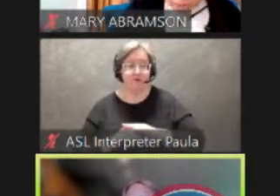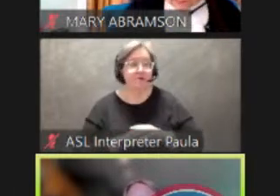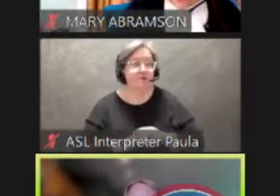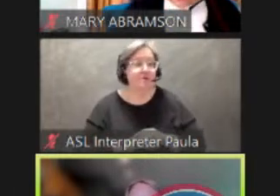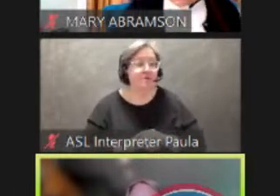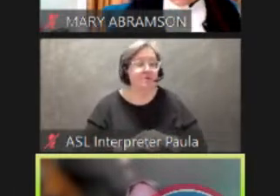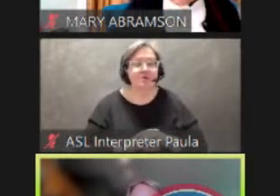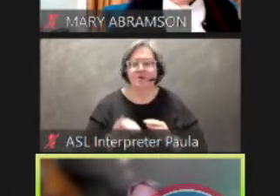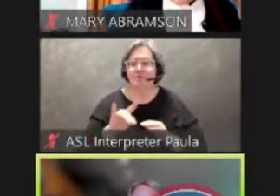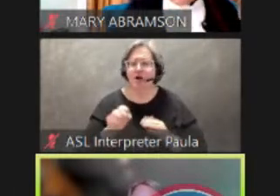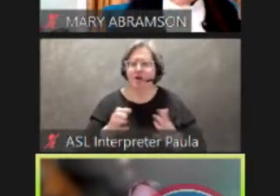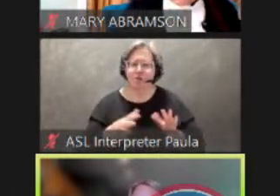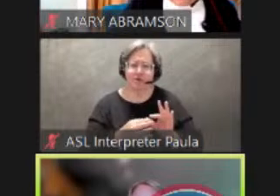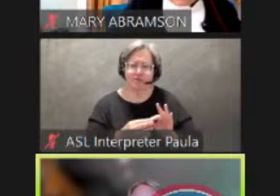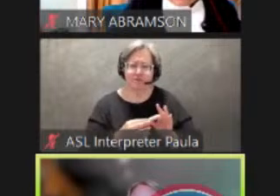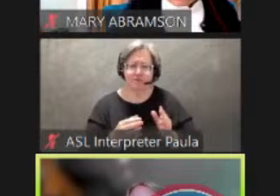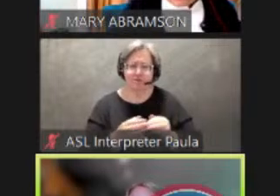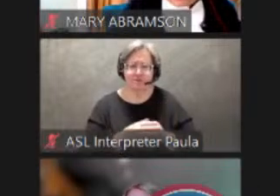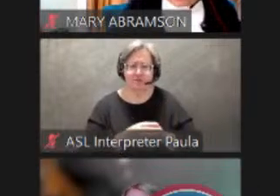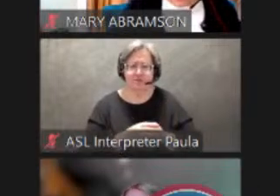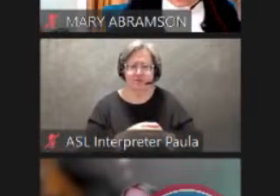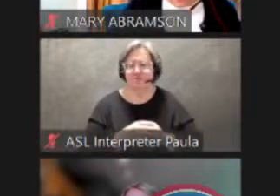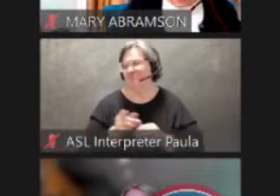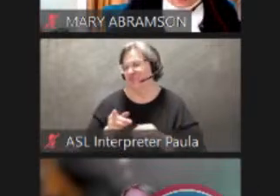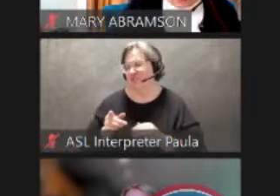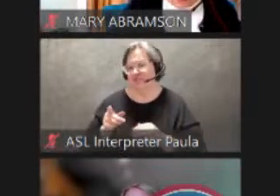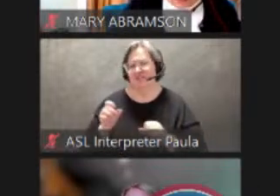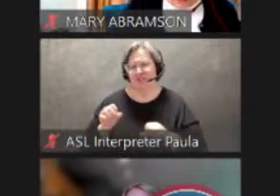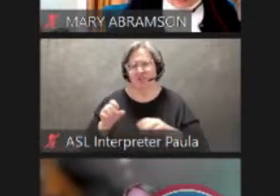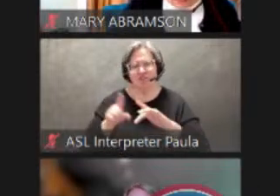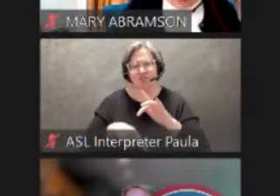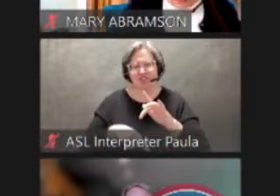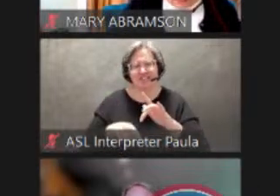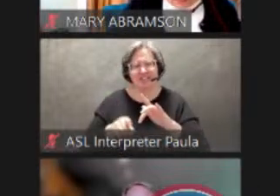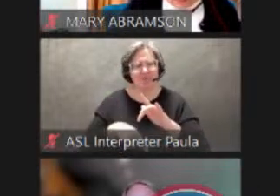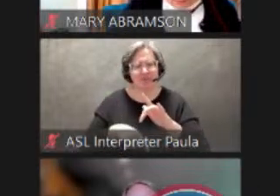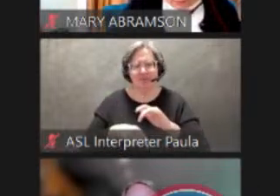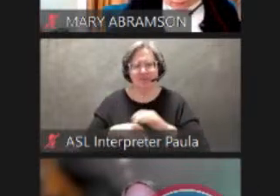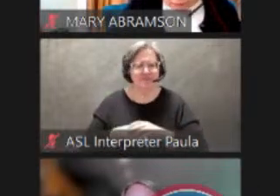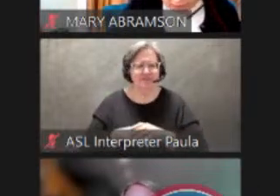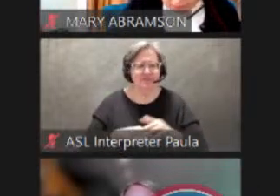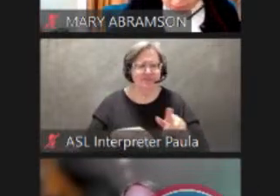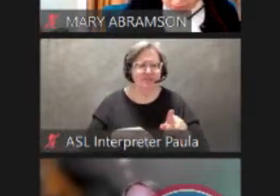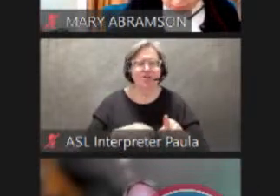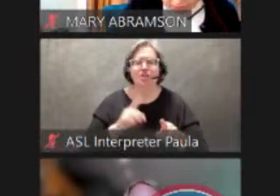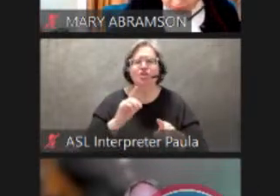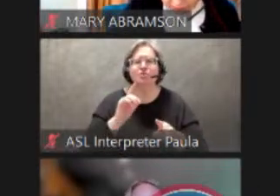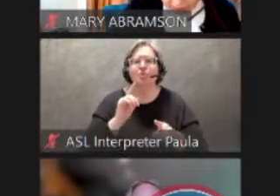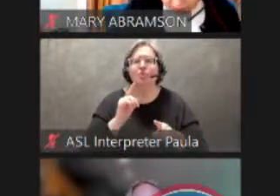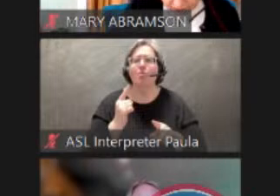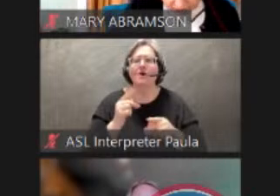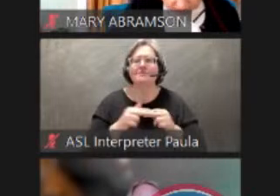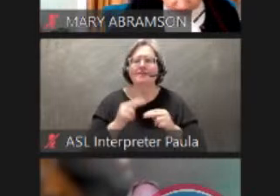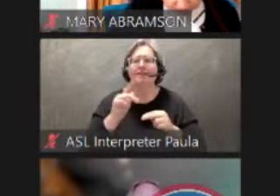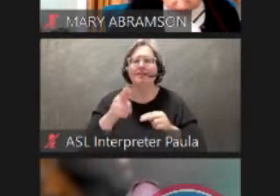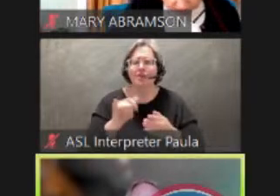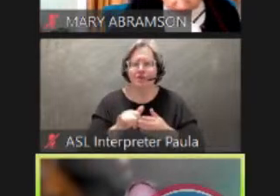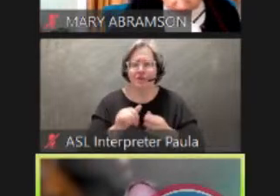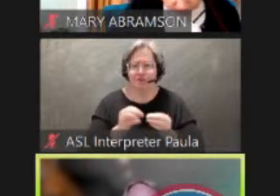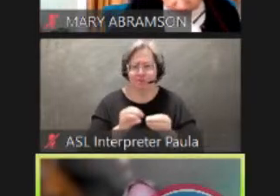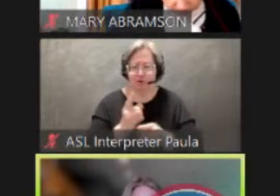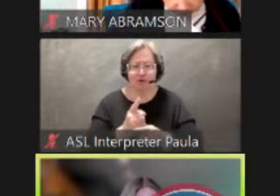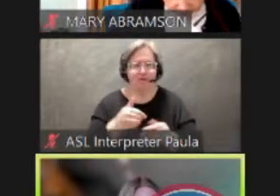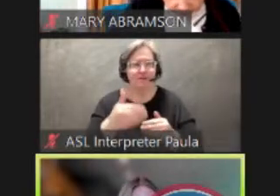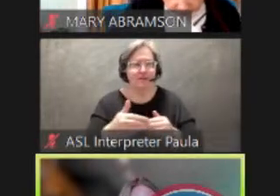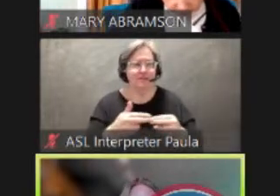Mike, do you want to cover this or should we? Yeah, you should skip this one. The one that's farther in is correct. We can go next